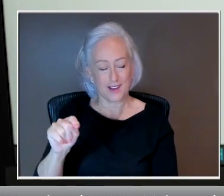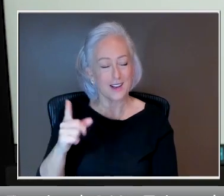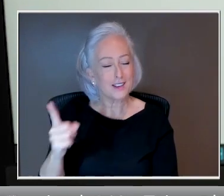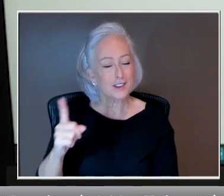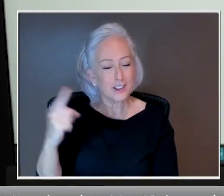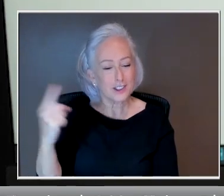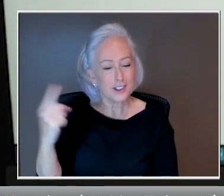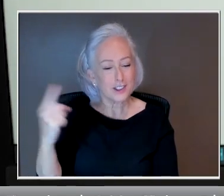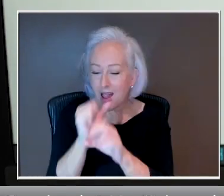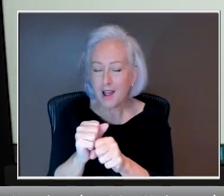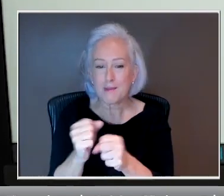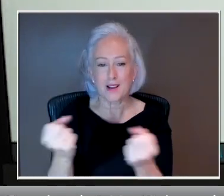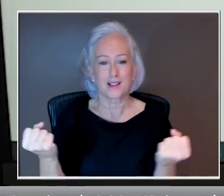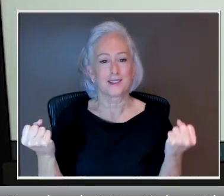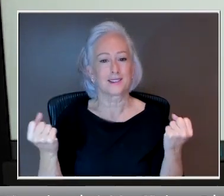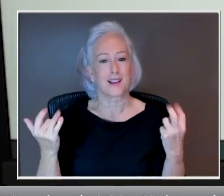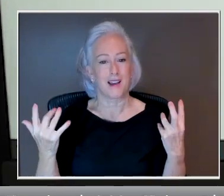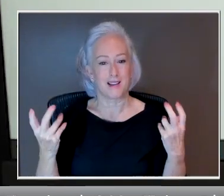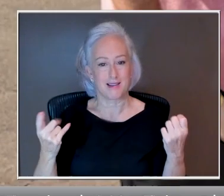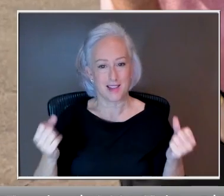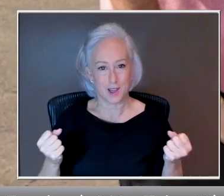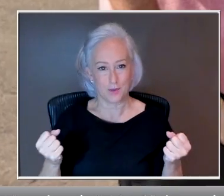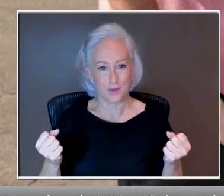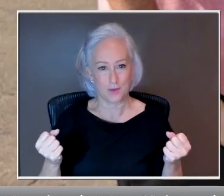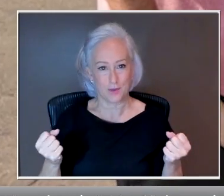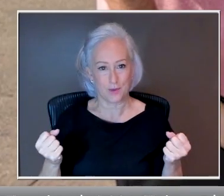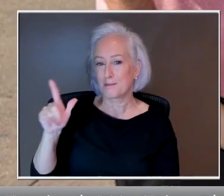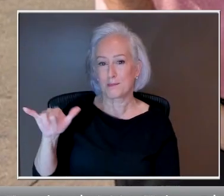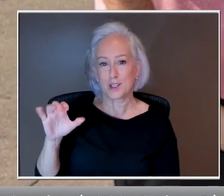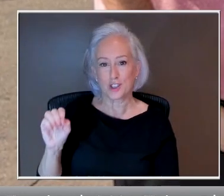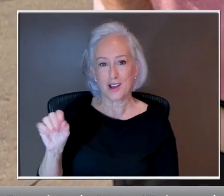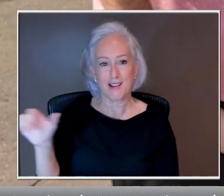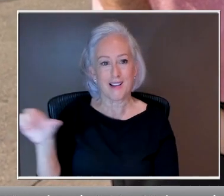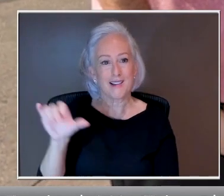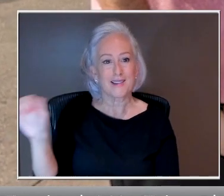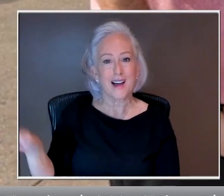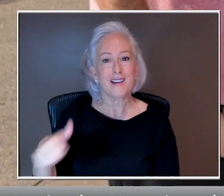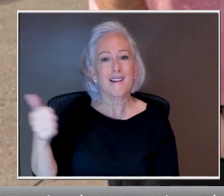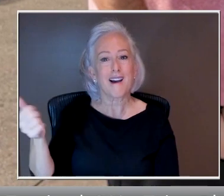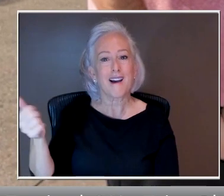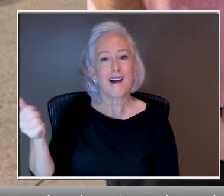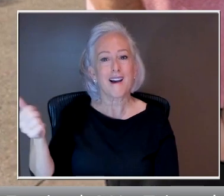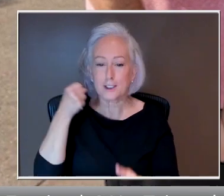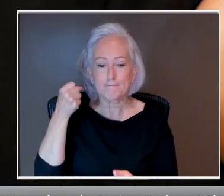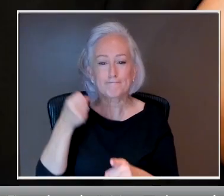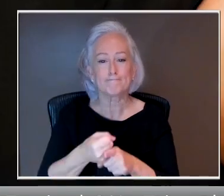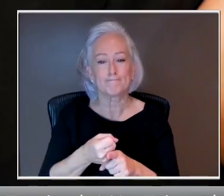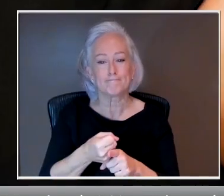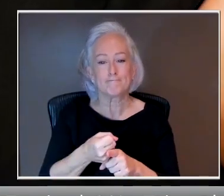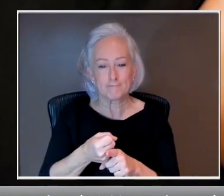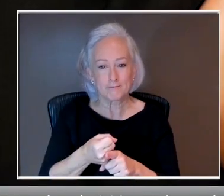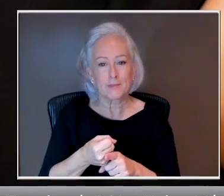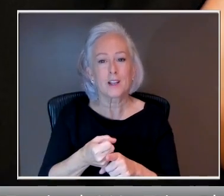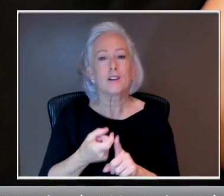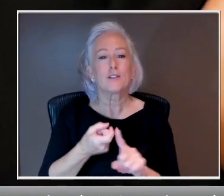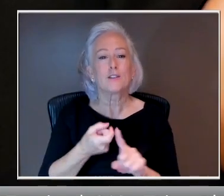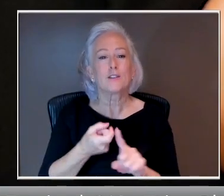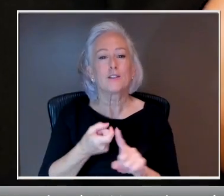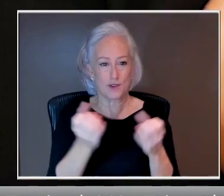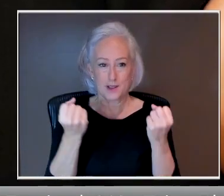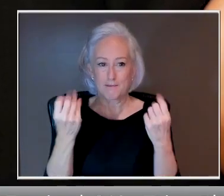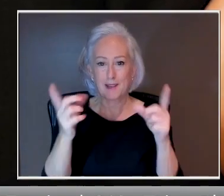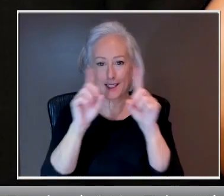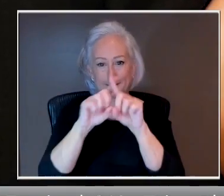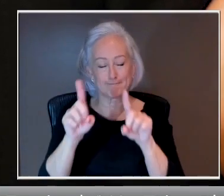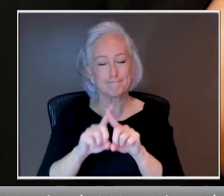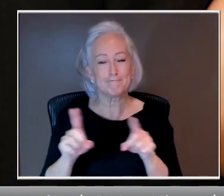to flourish, Michelle, like so many others, was hit hard by COVID in a multitude of ways.